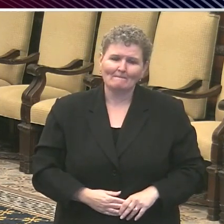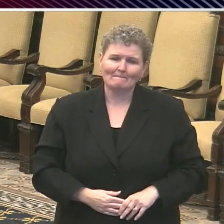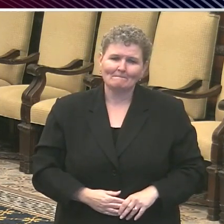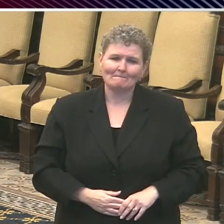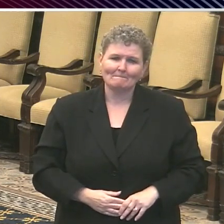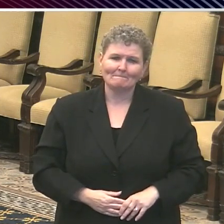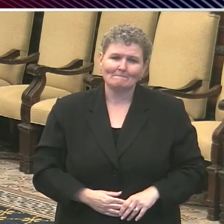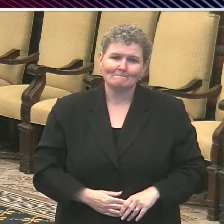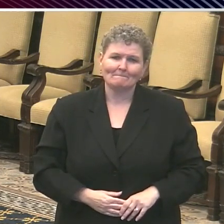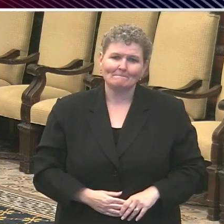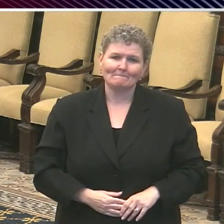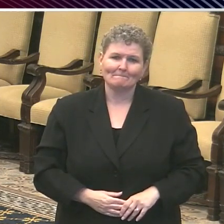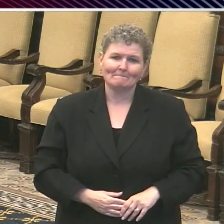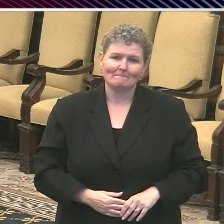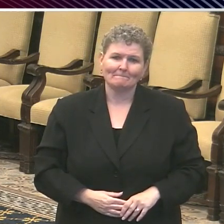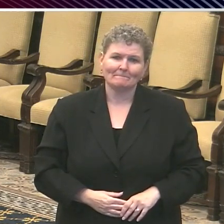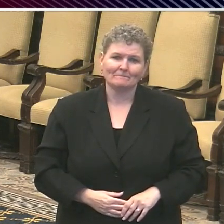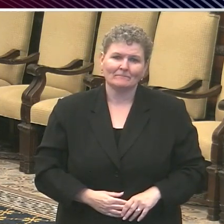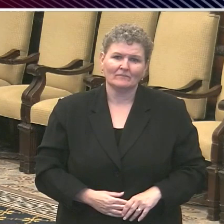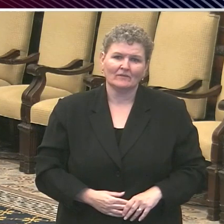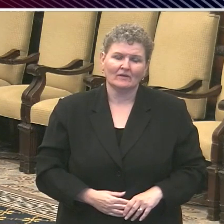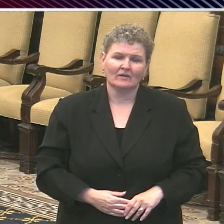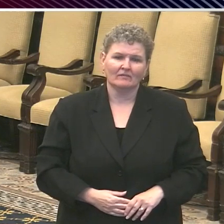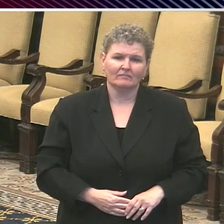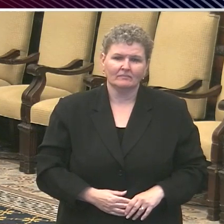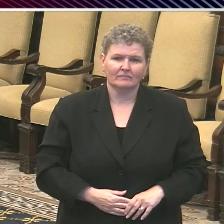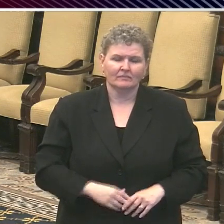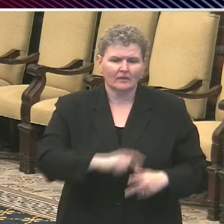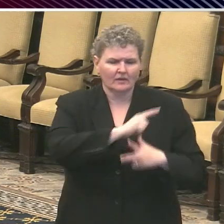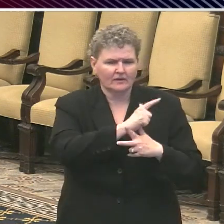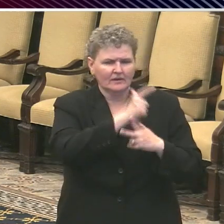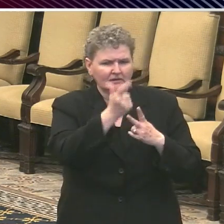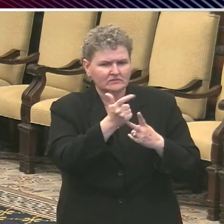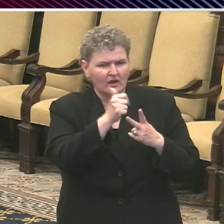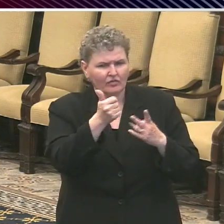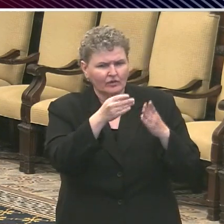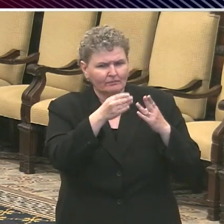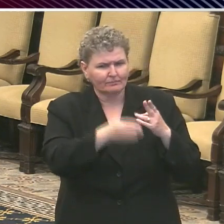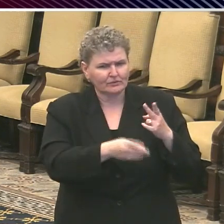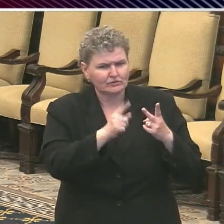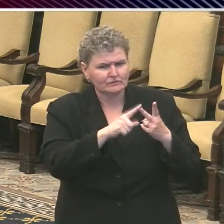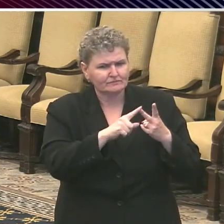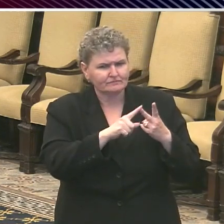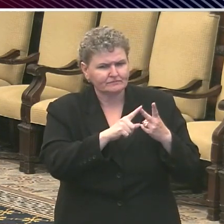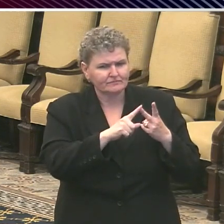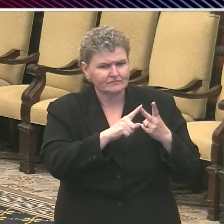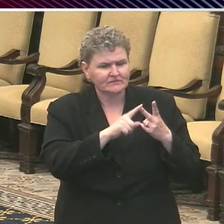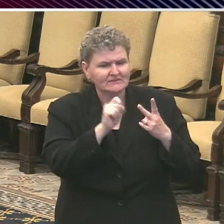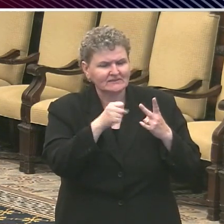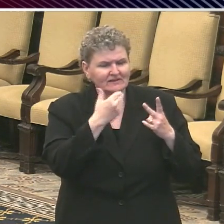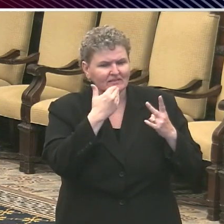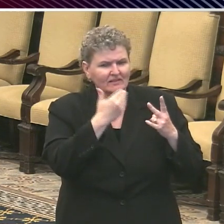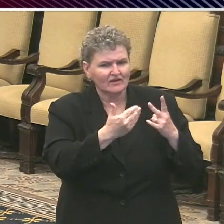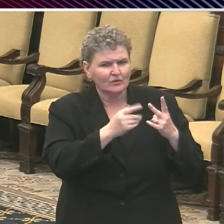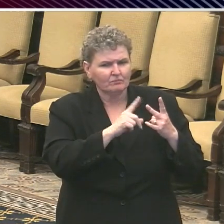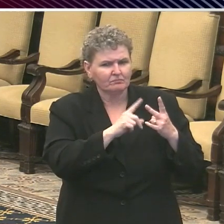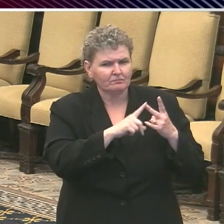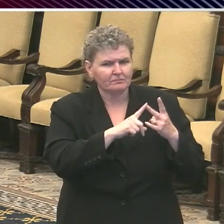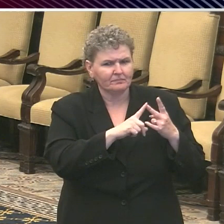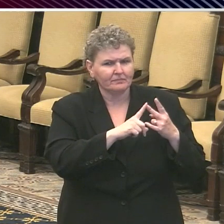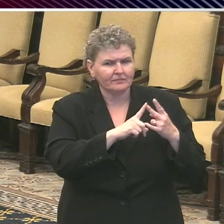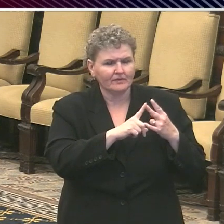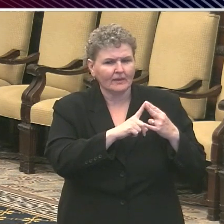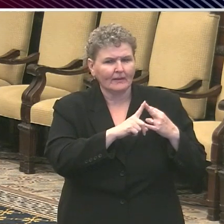Rob, I think you unmuted there. I just want. Thank you. Yep. Okay. I'm all set. Yep. Okay. All